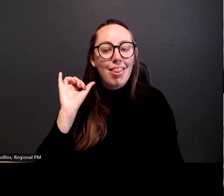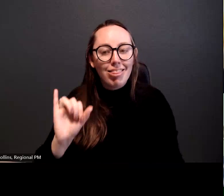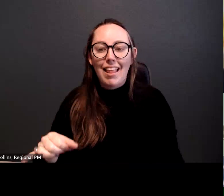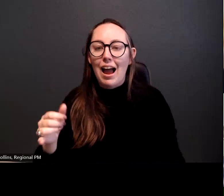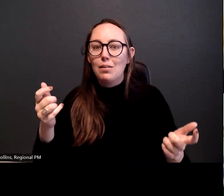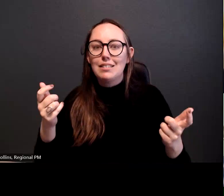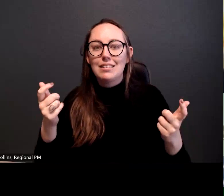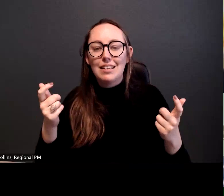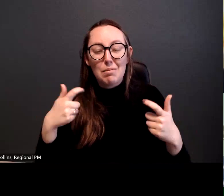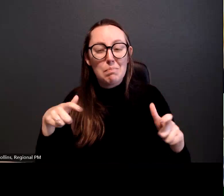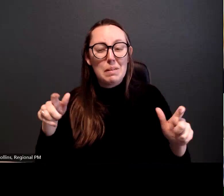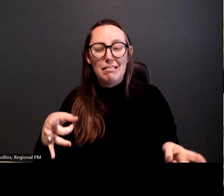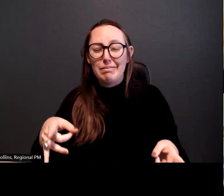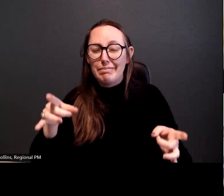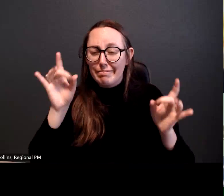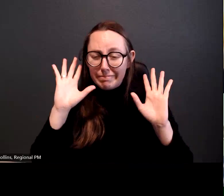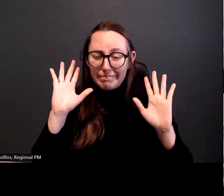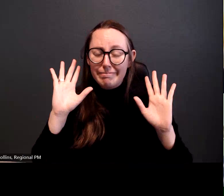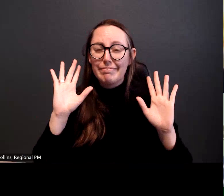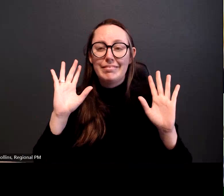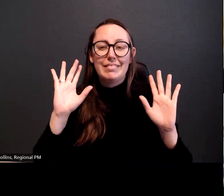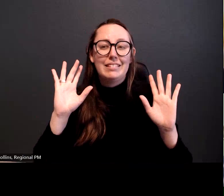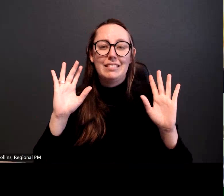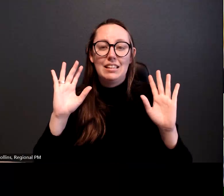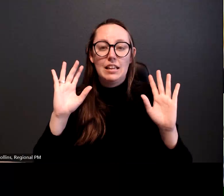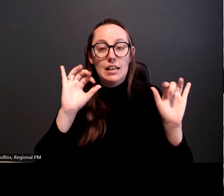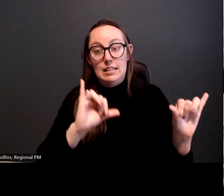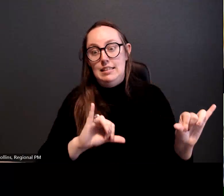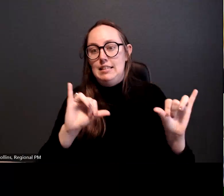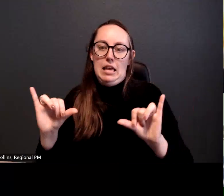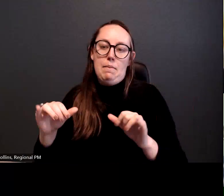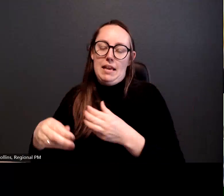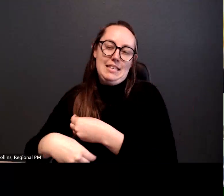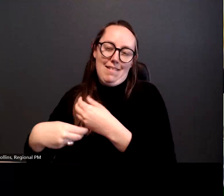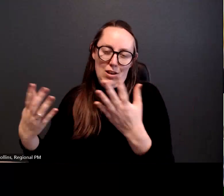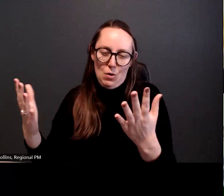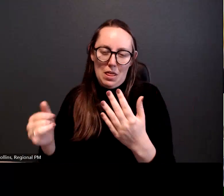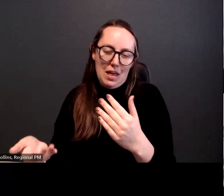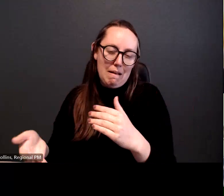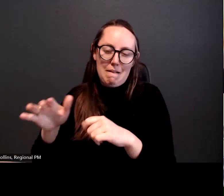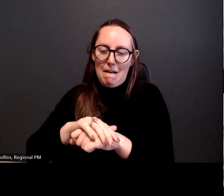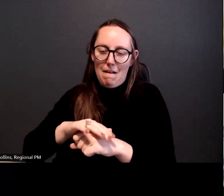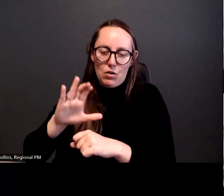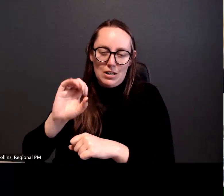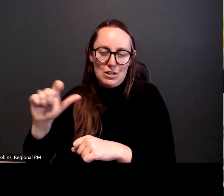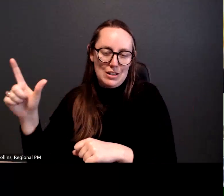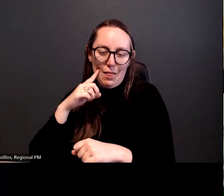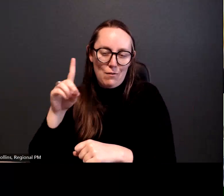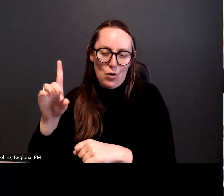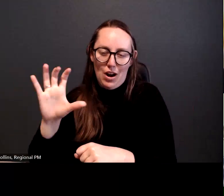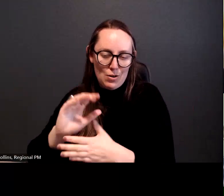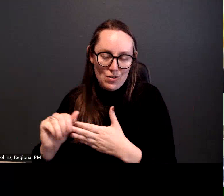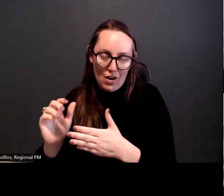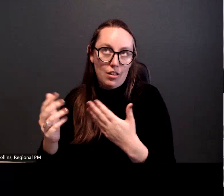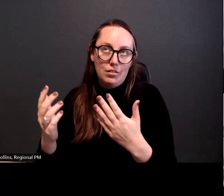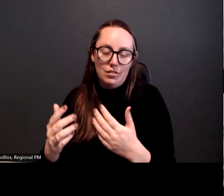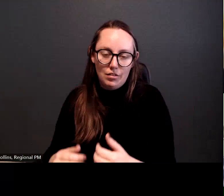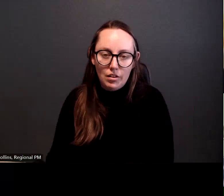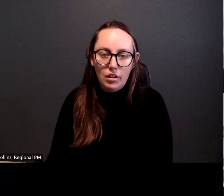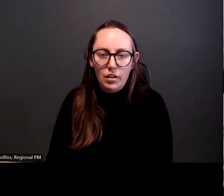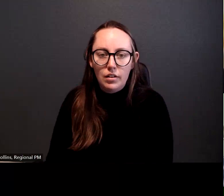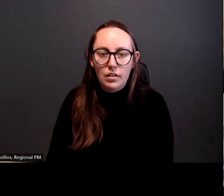coverage code cells for $1 or $100 or whatever it was. The cabinets were, one cabinet